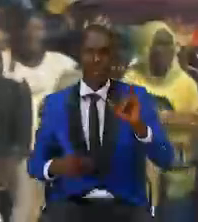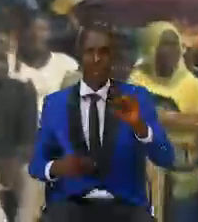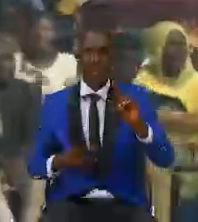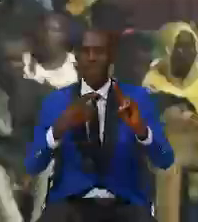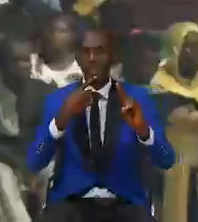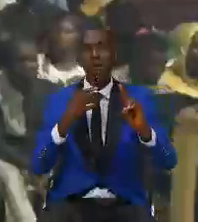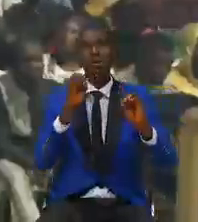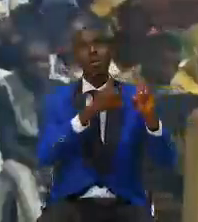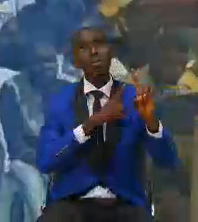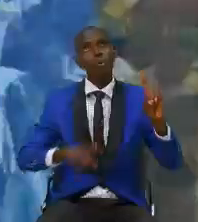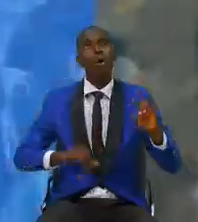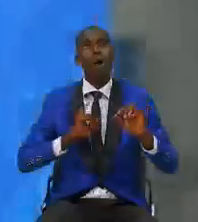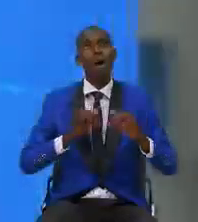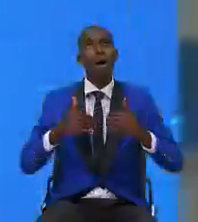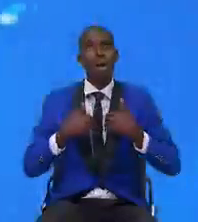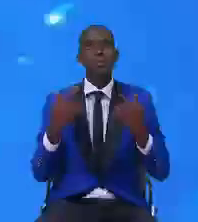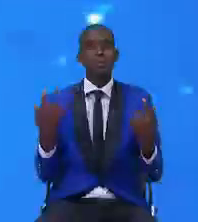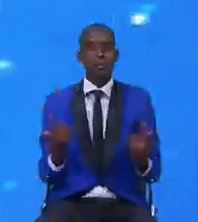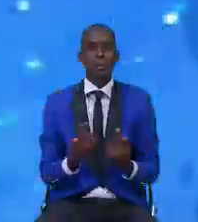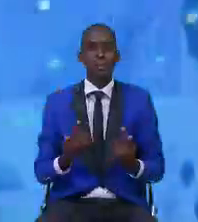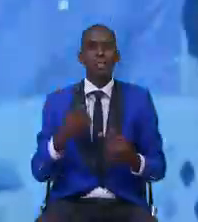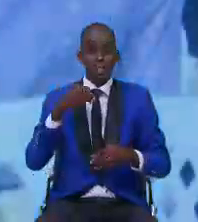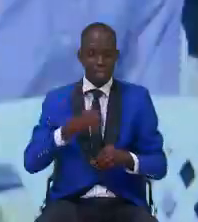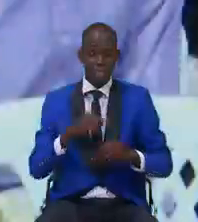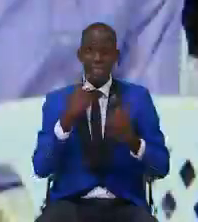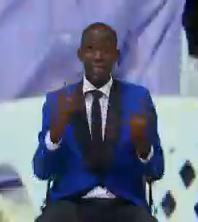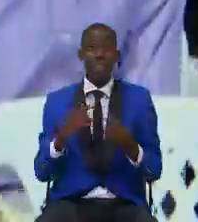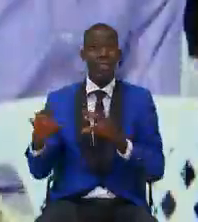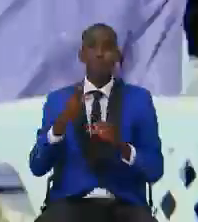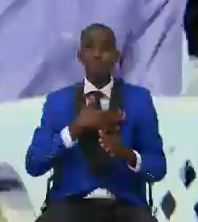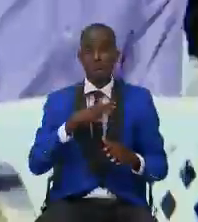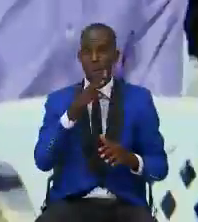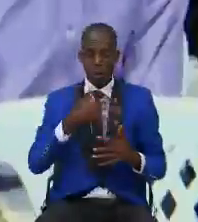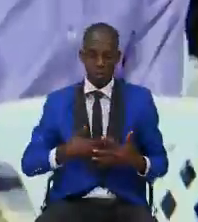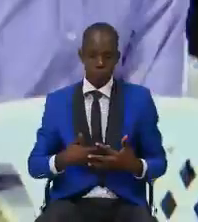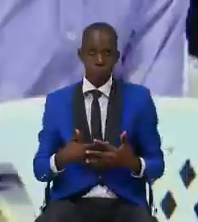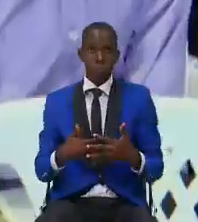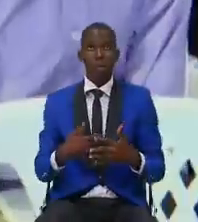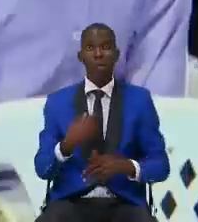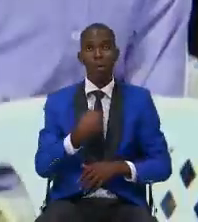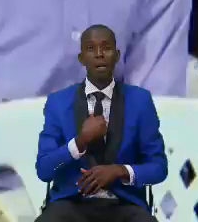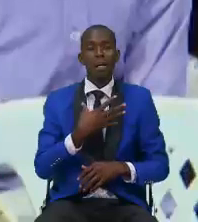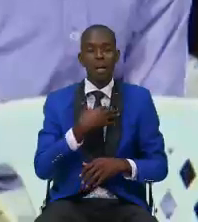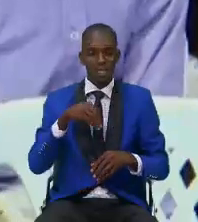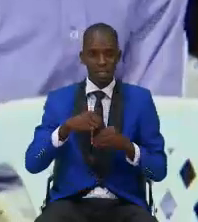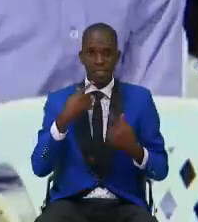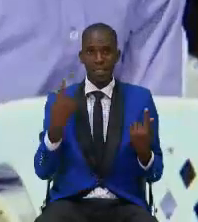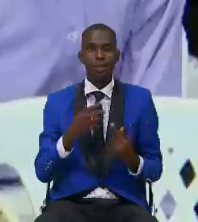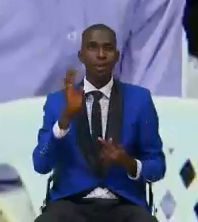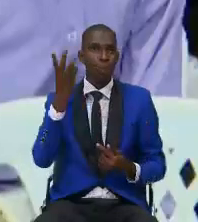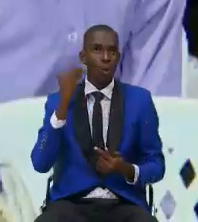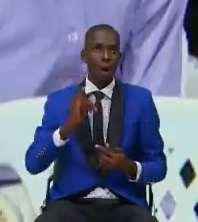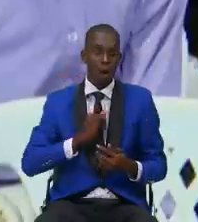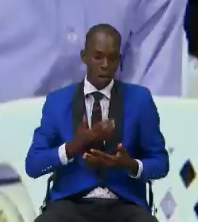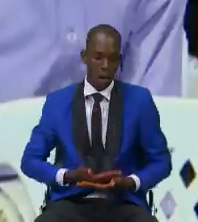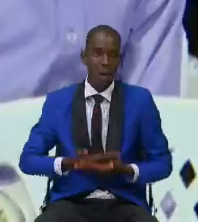why David prayed. David said, oh Lord, I have sinned. And in sin did my mother conceive me.